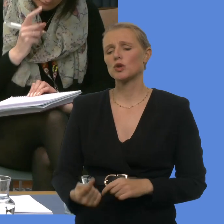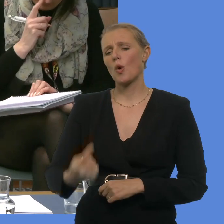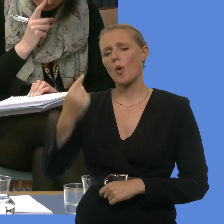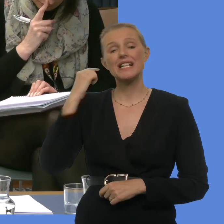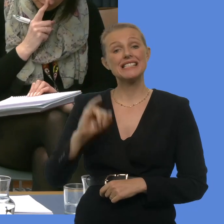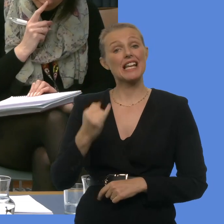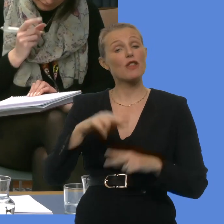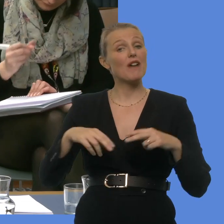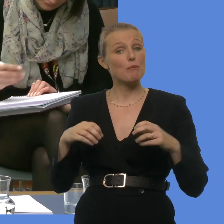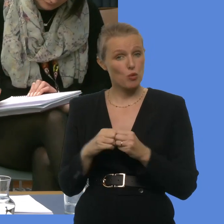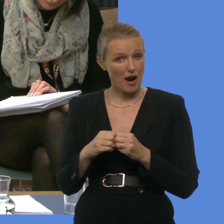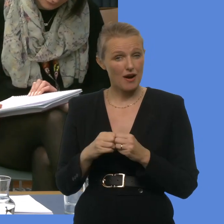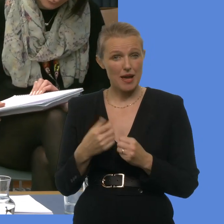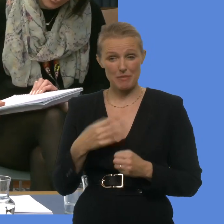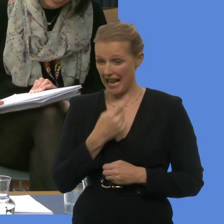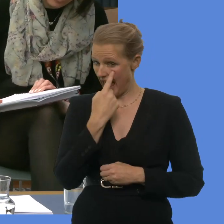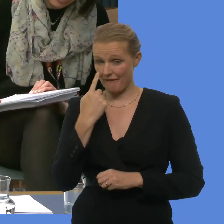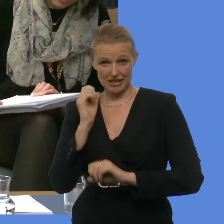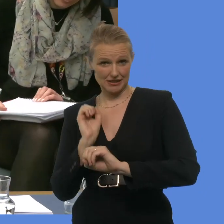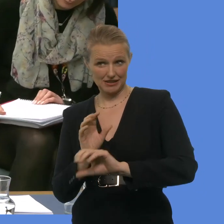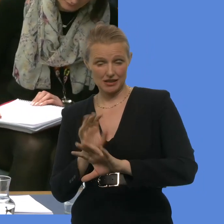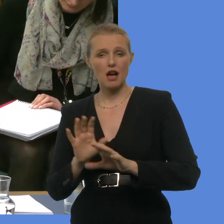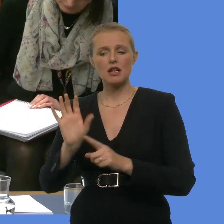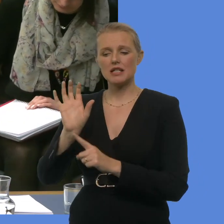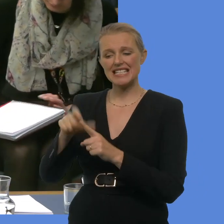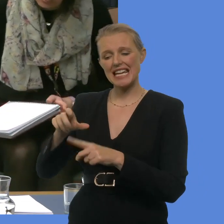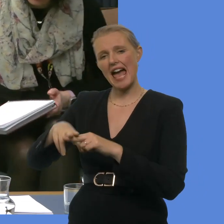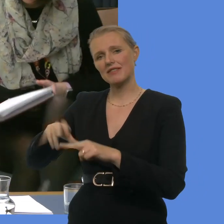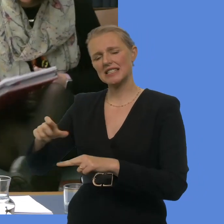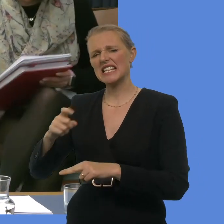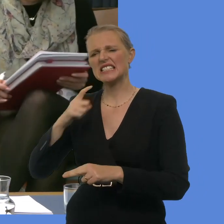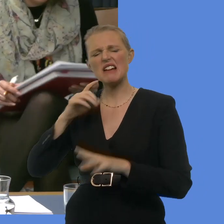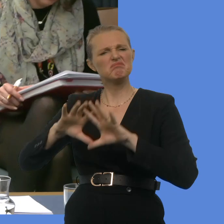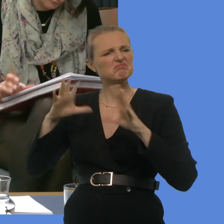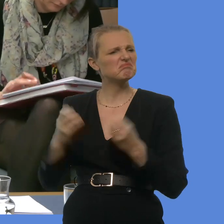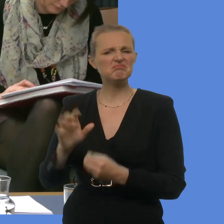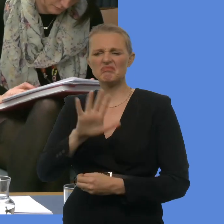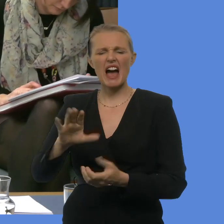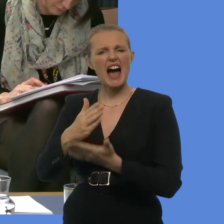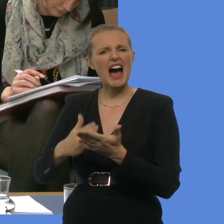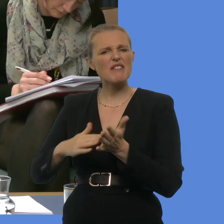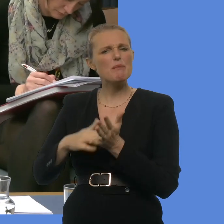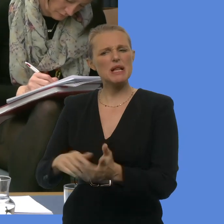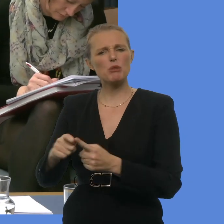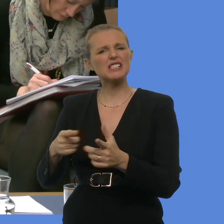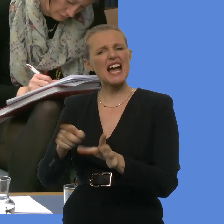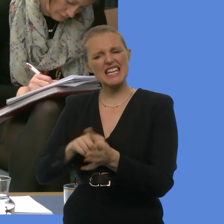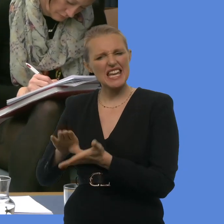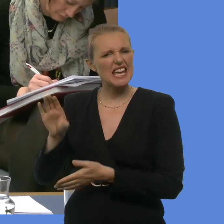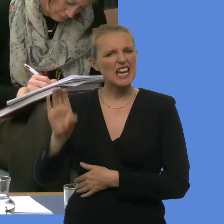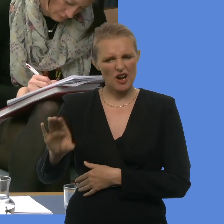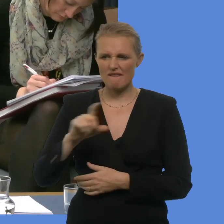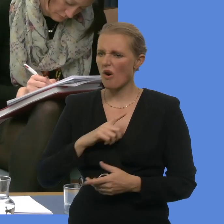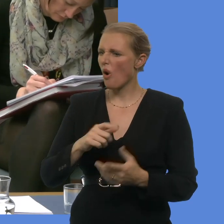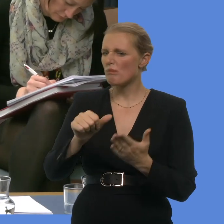6th of February, the department noted that it spent about around £500,000 per year on current programmes